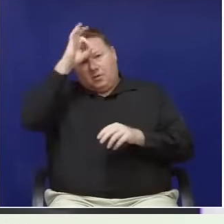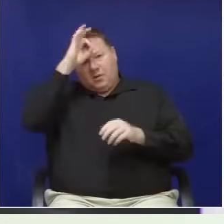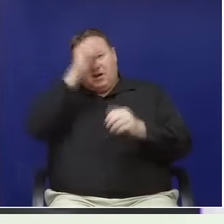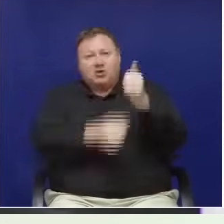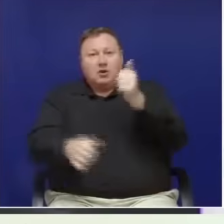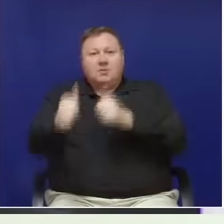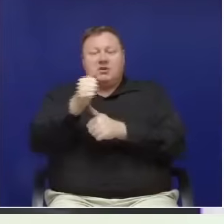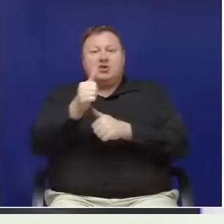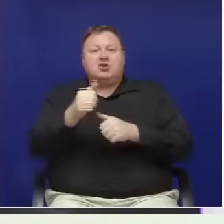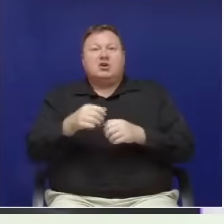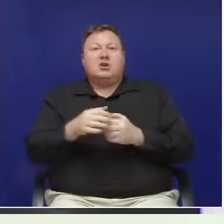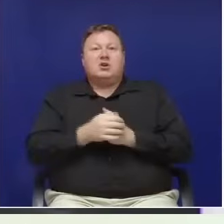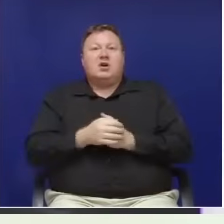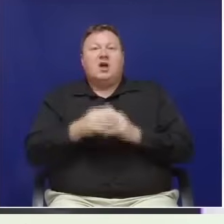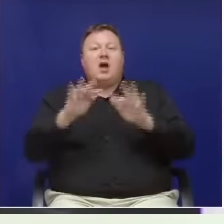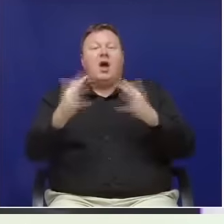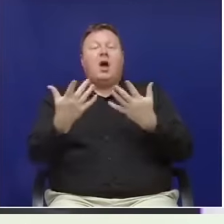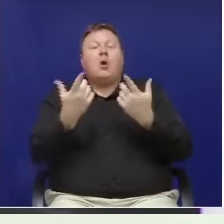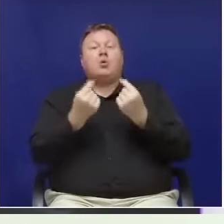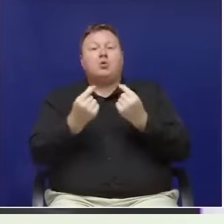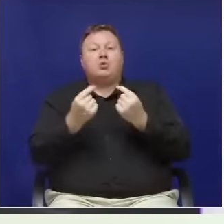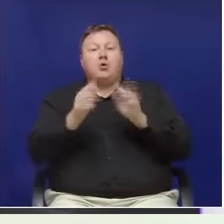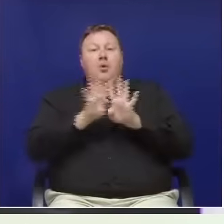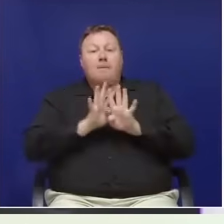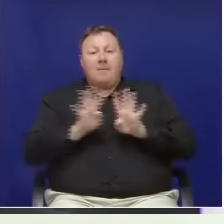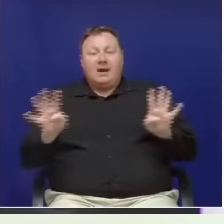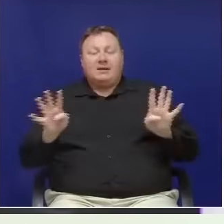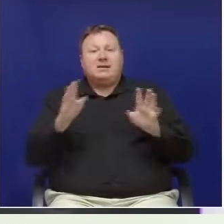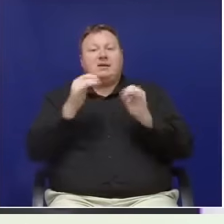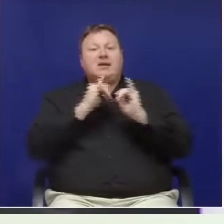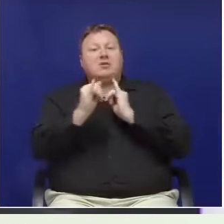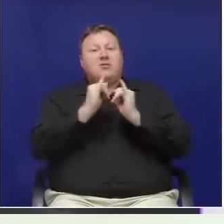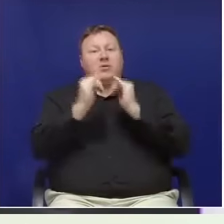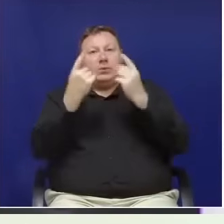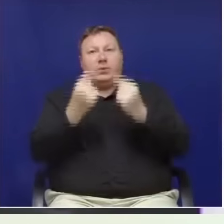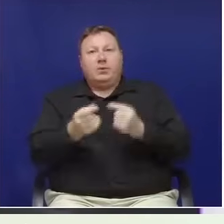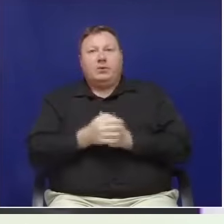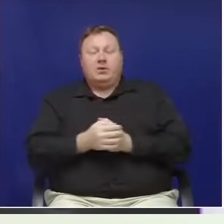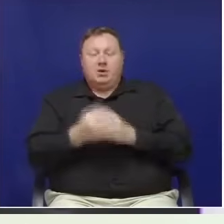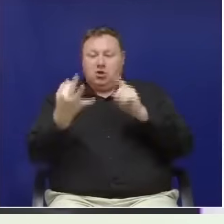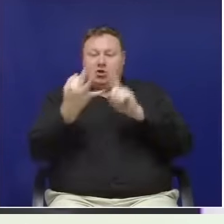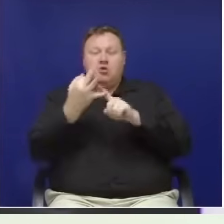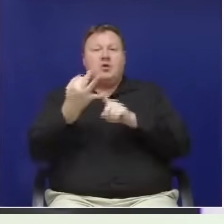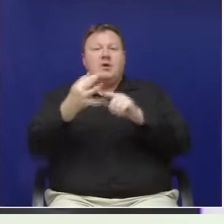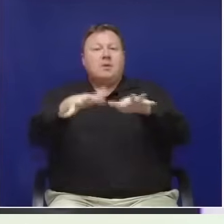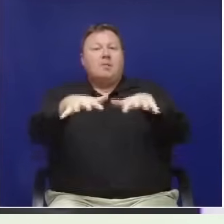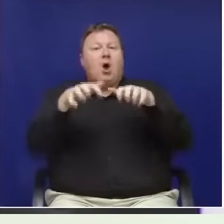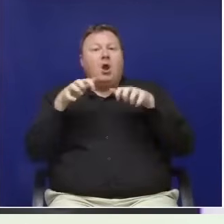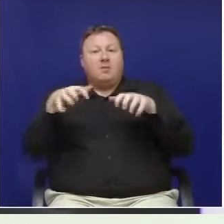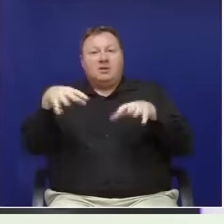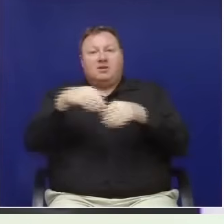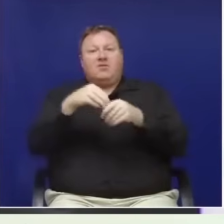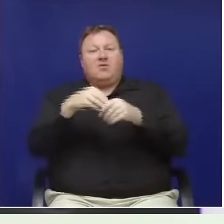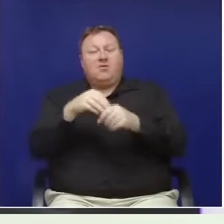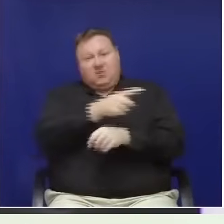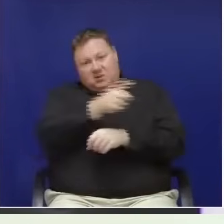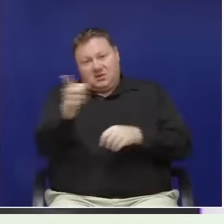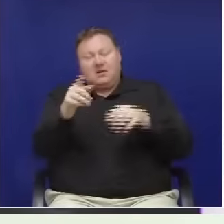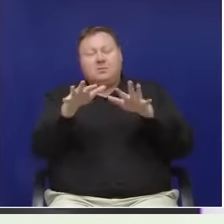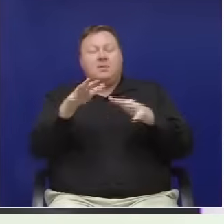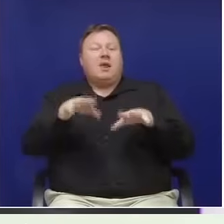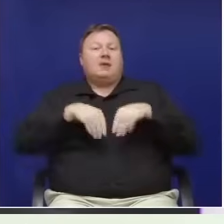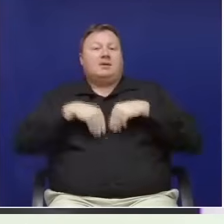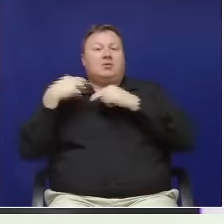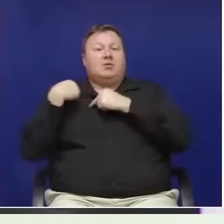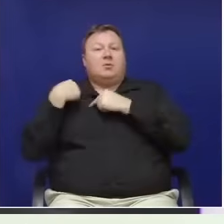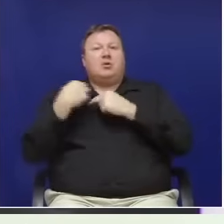judges, have a panel sit and interview them. 3, let's have Parliament be involved so that we can hold these people accountable,